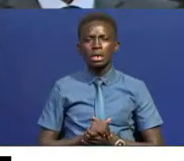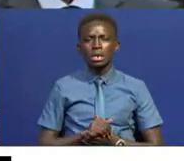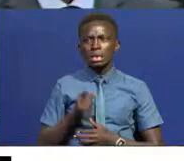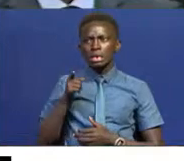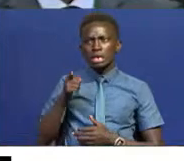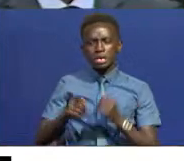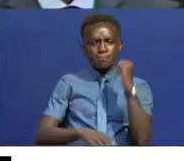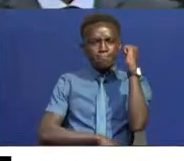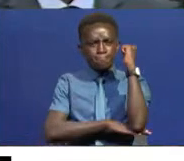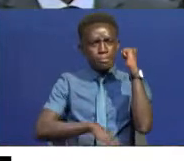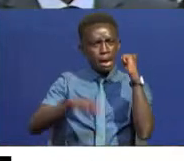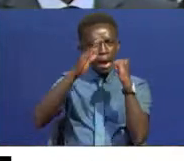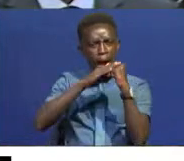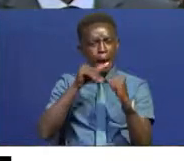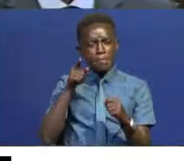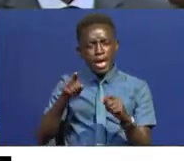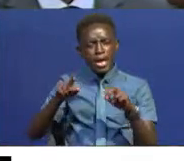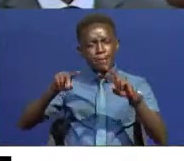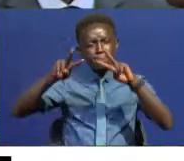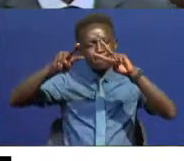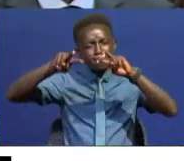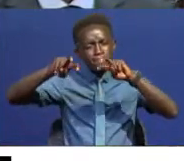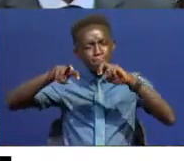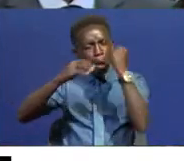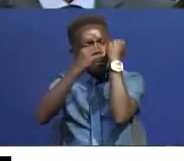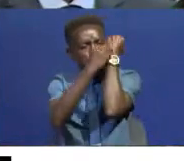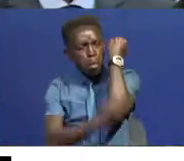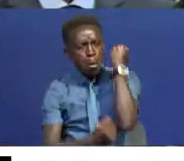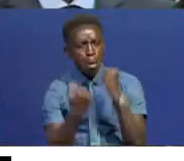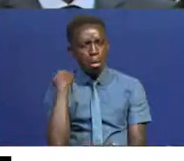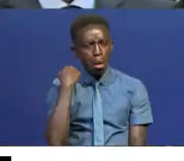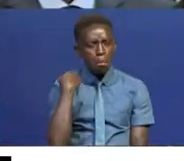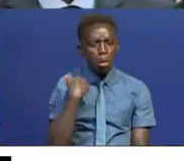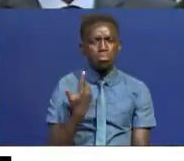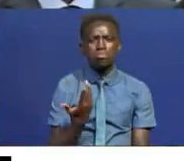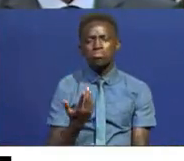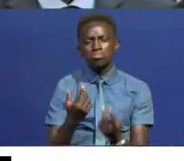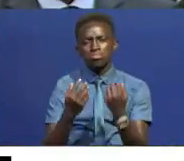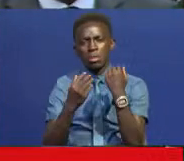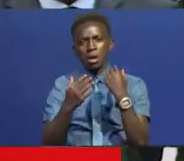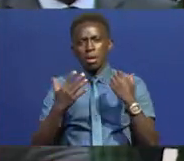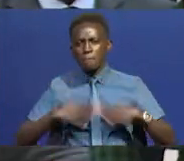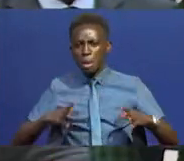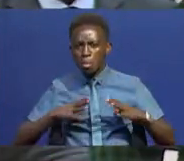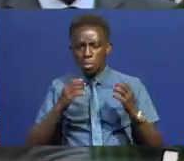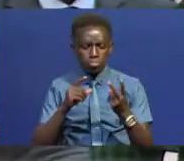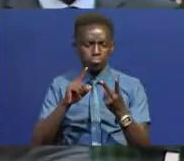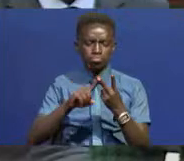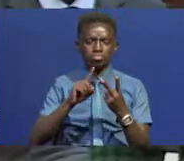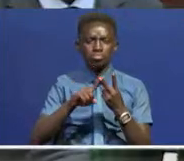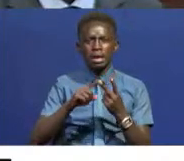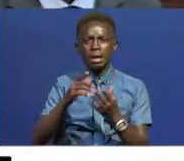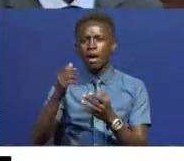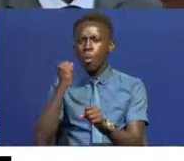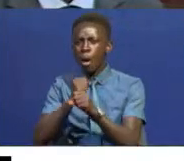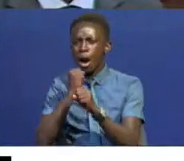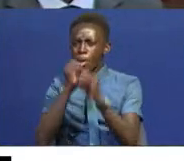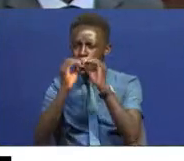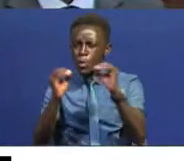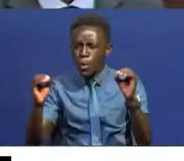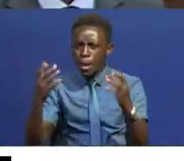poverty in our country, the number of people without employment, persistent food and nutrition